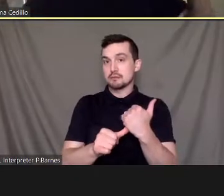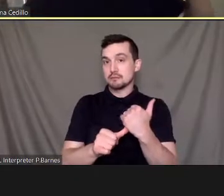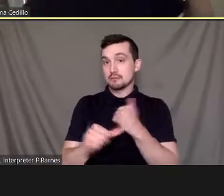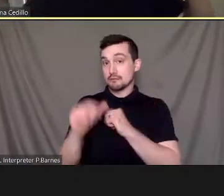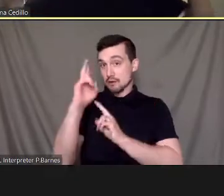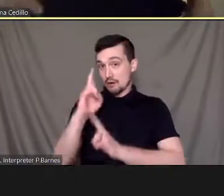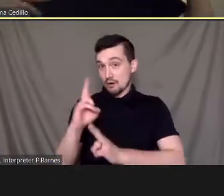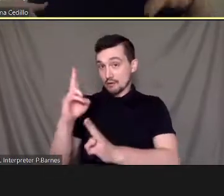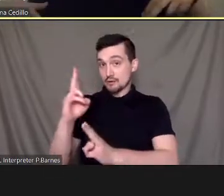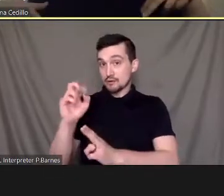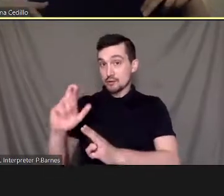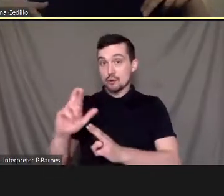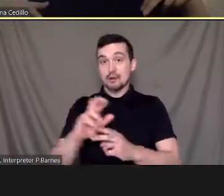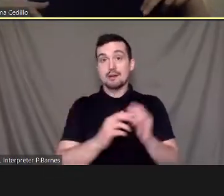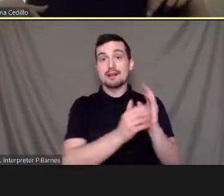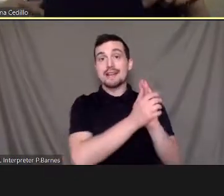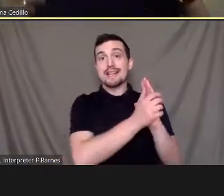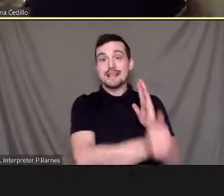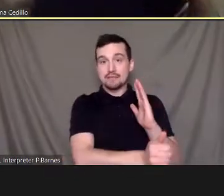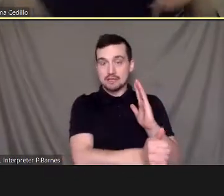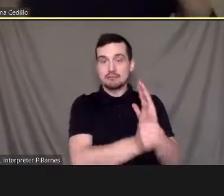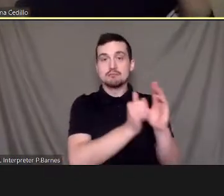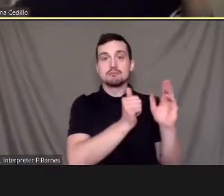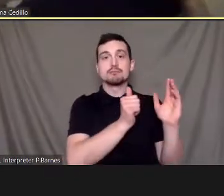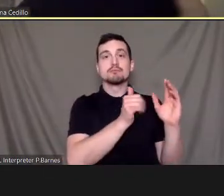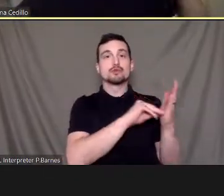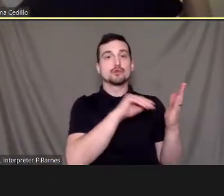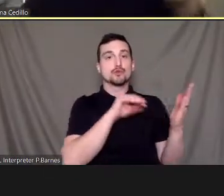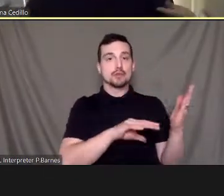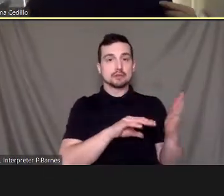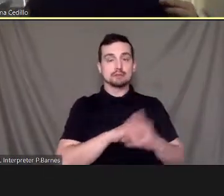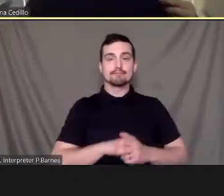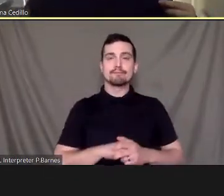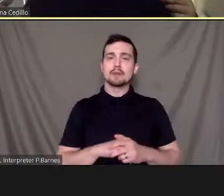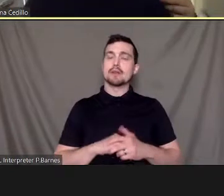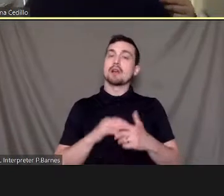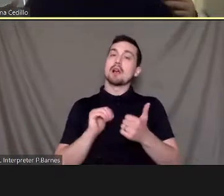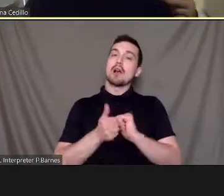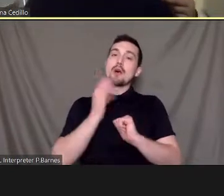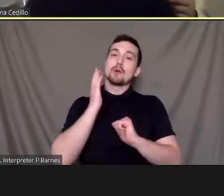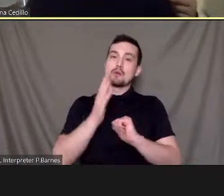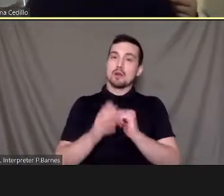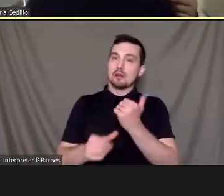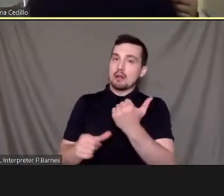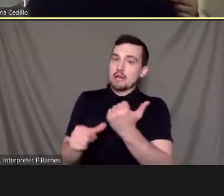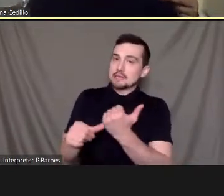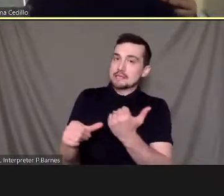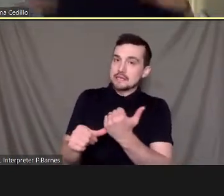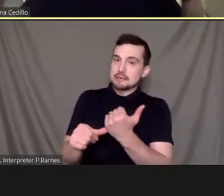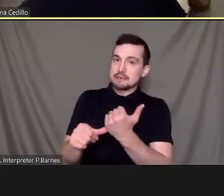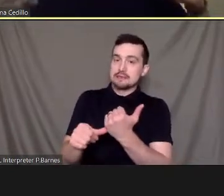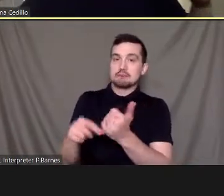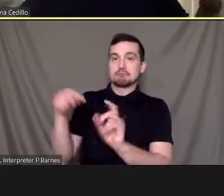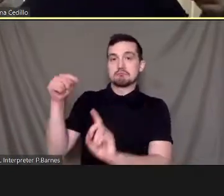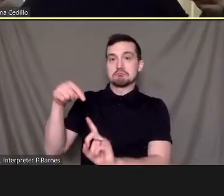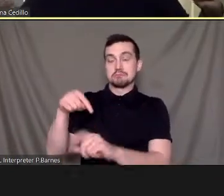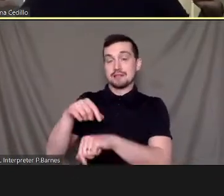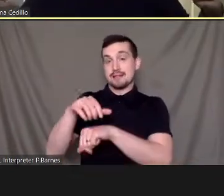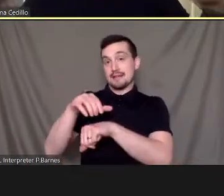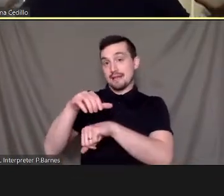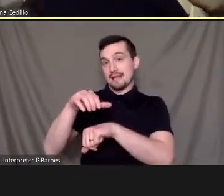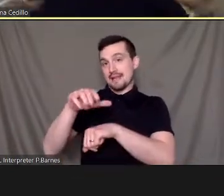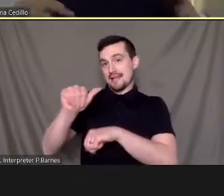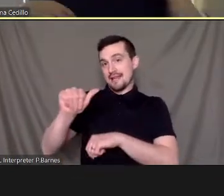they call gifted and talented students, and how you will help the English language